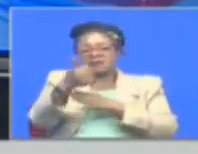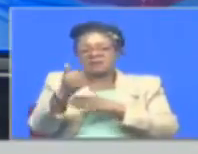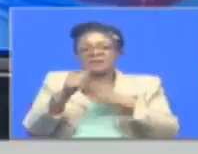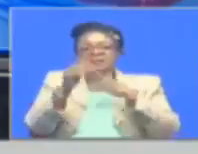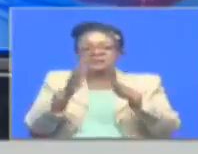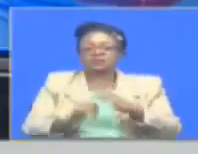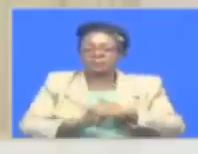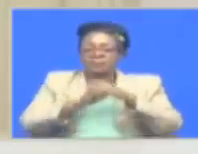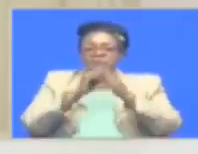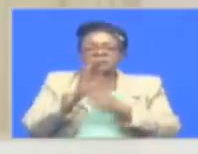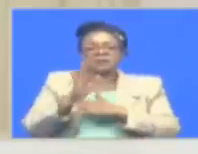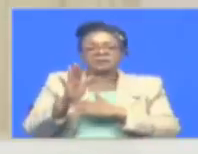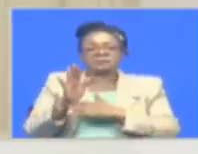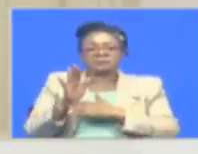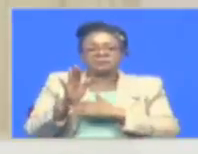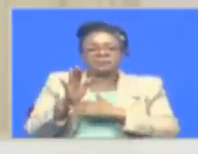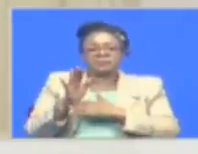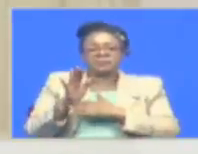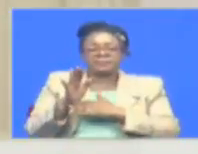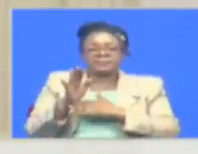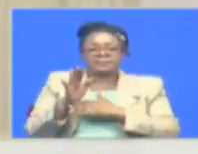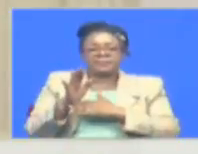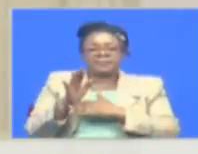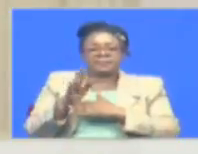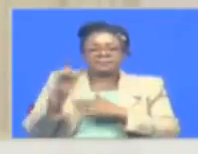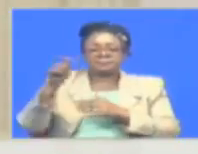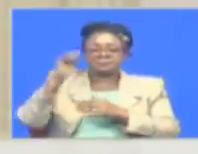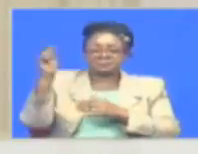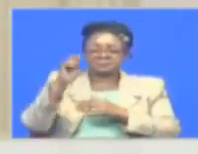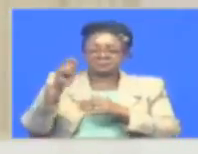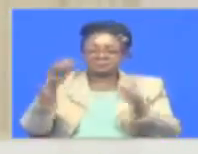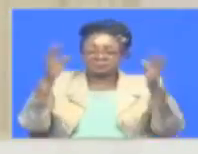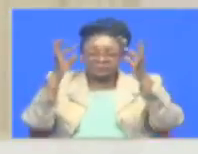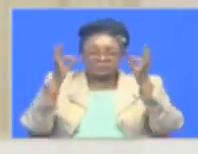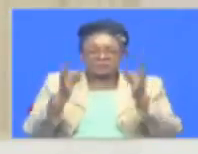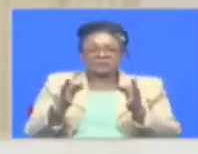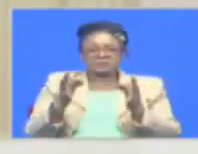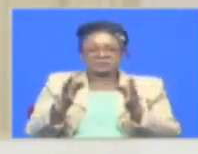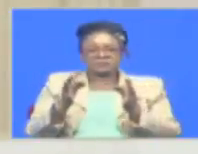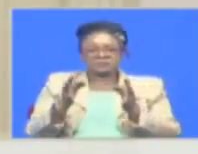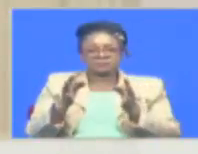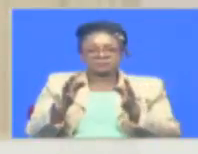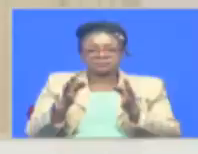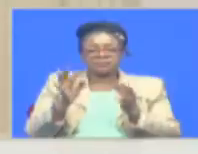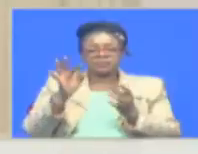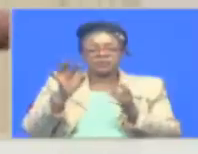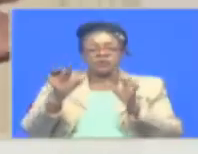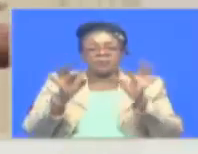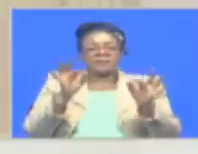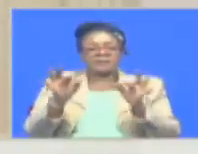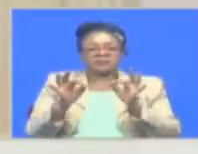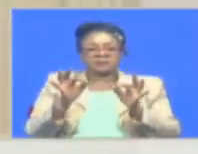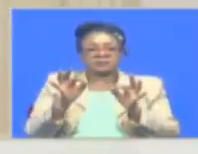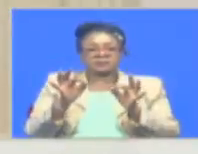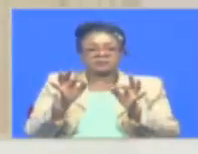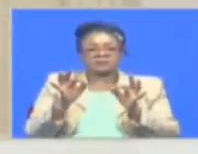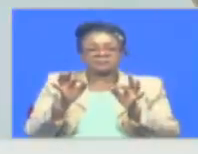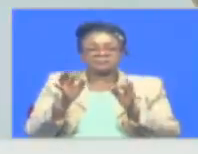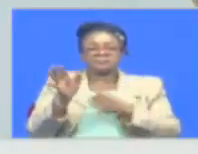her. Kenya has taken the decision to nominate